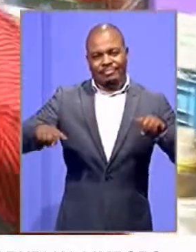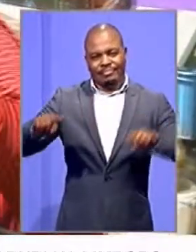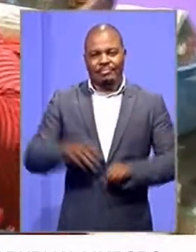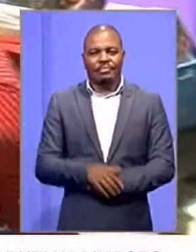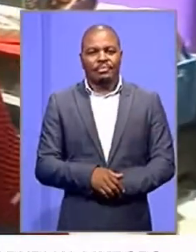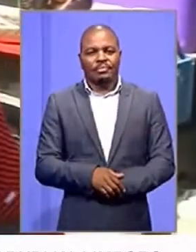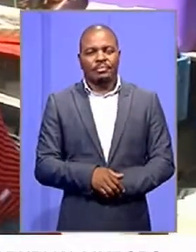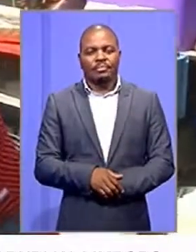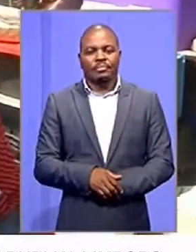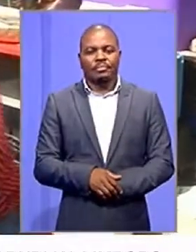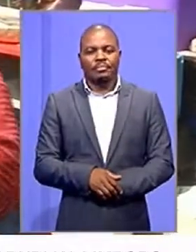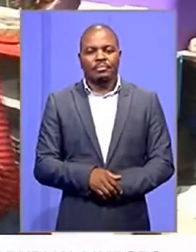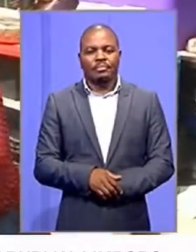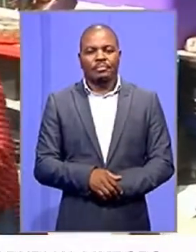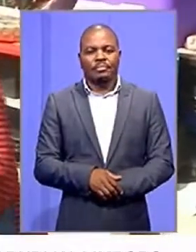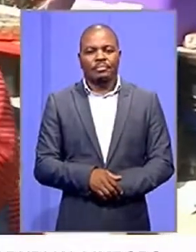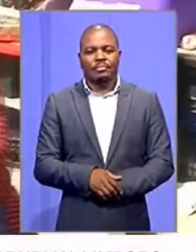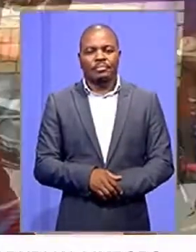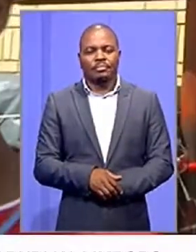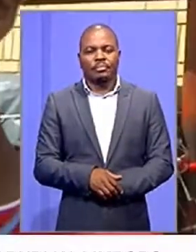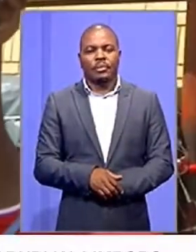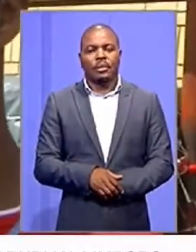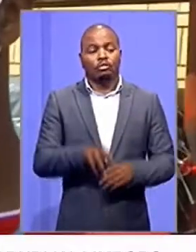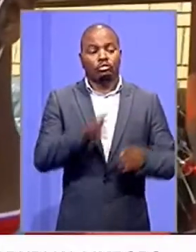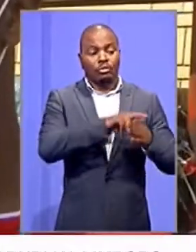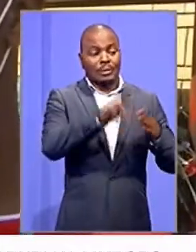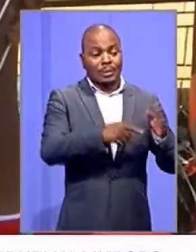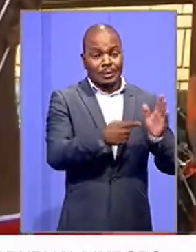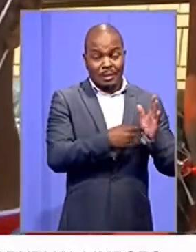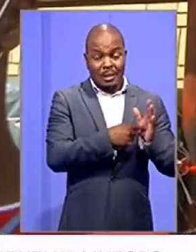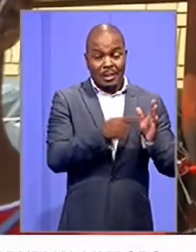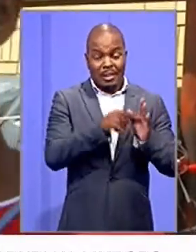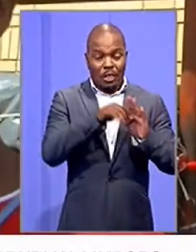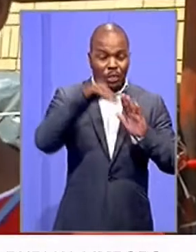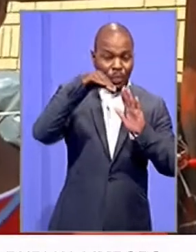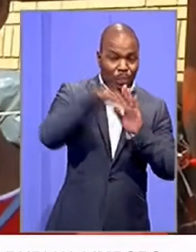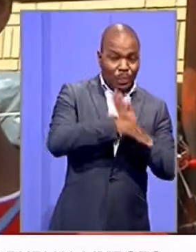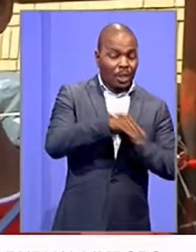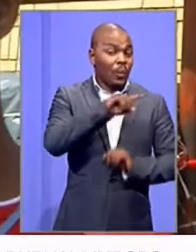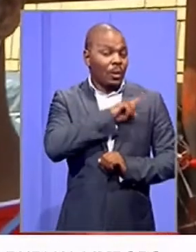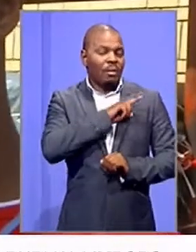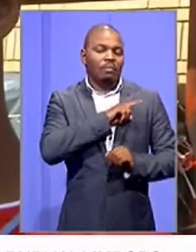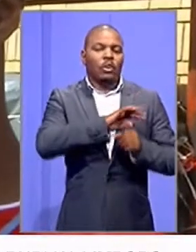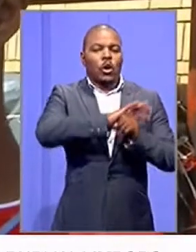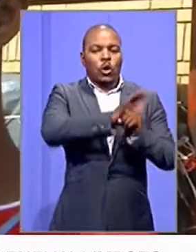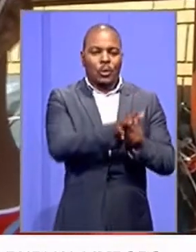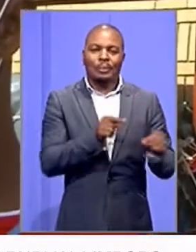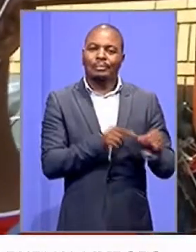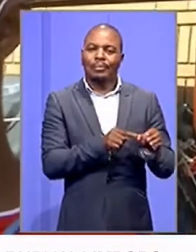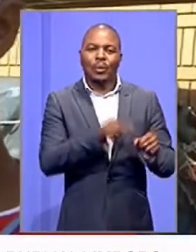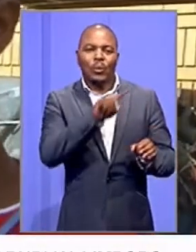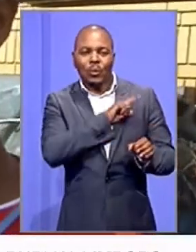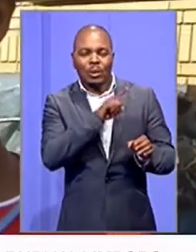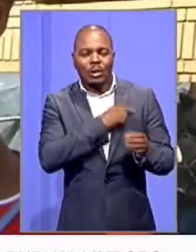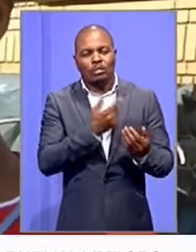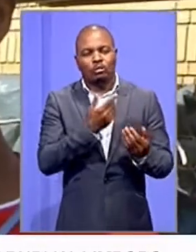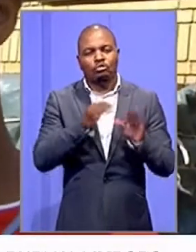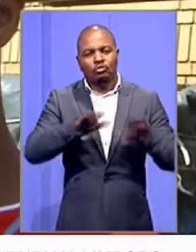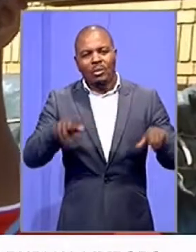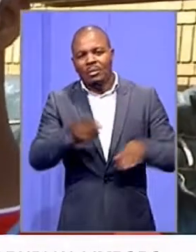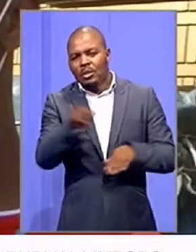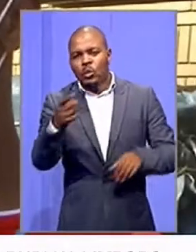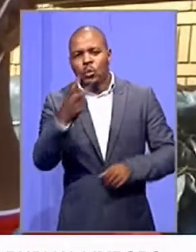malebana le polelo ya molekgotlaphetiši. Di-result tša rena di bolaile ke tabe ya corona cause bana ba bile le